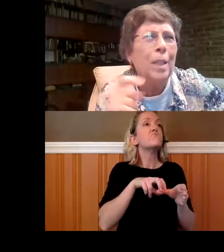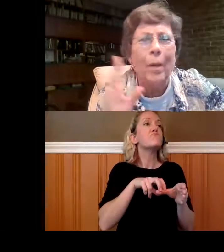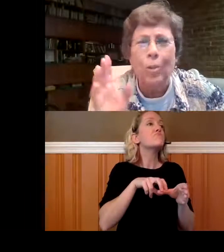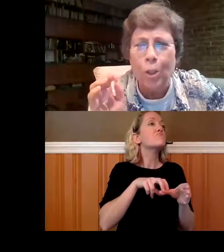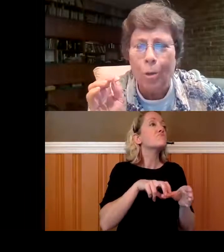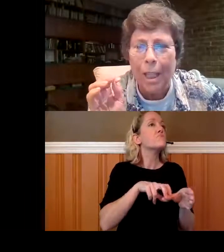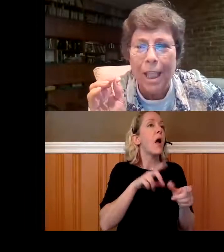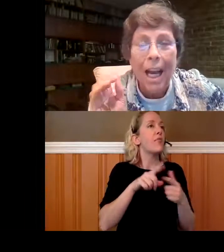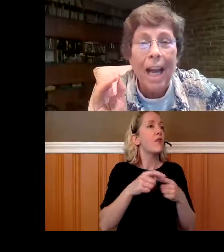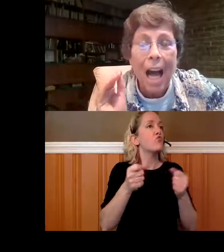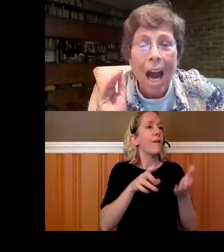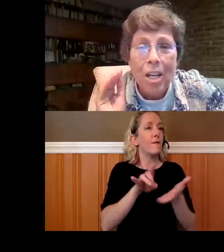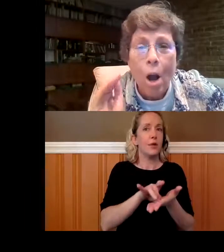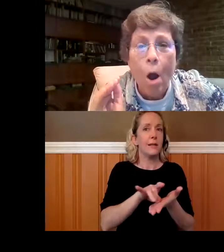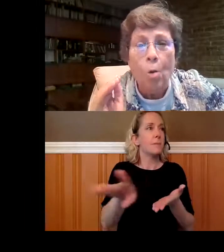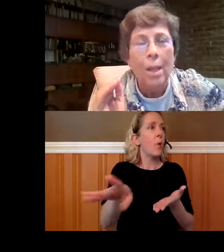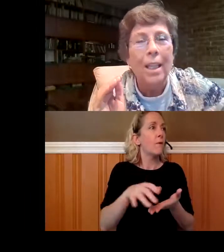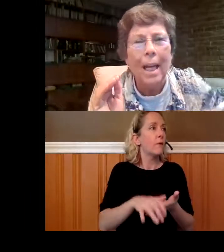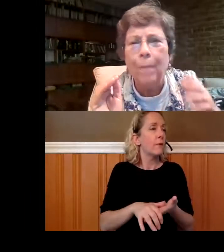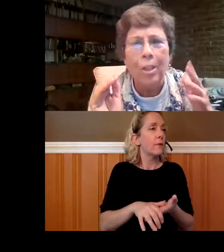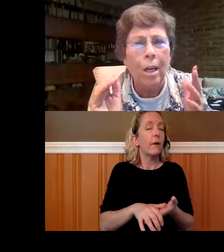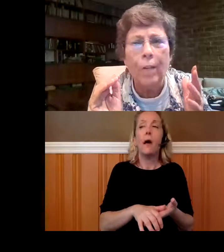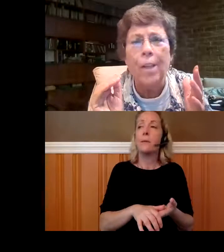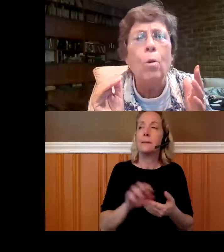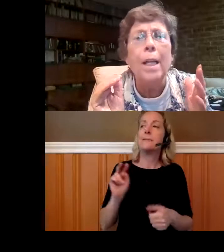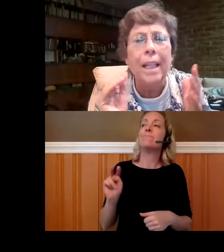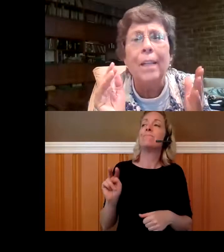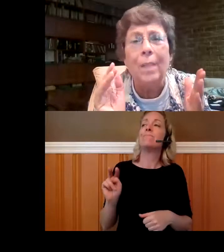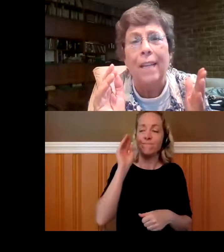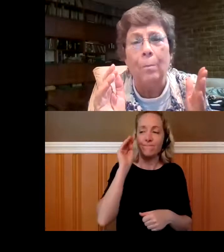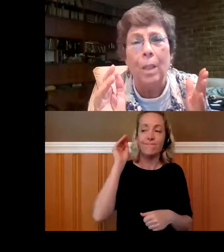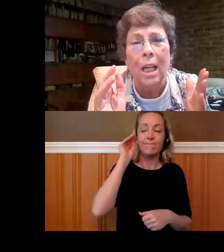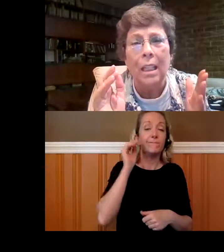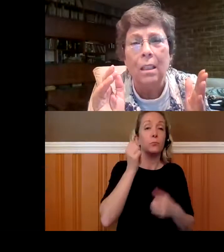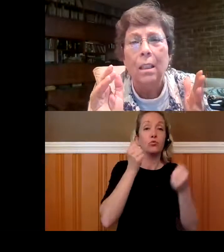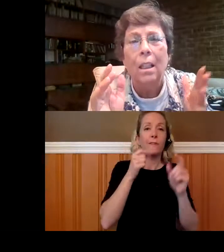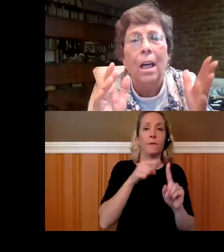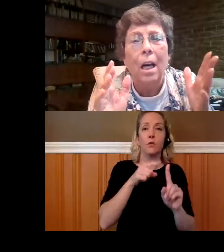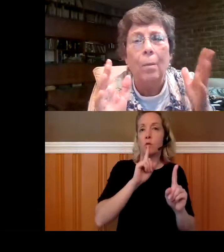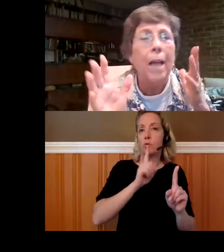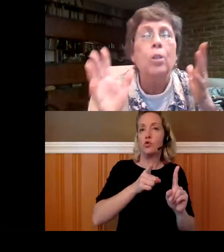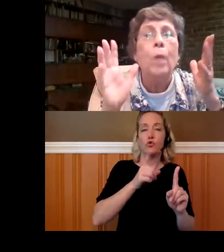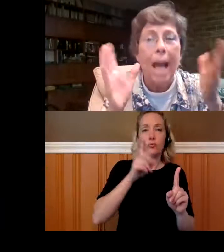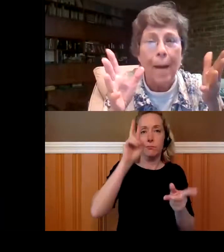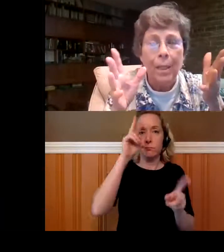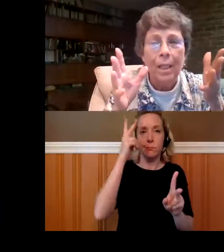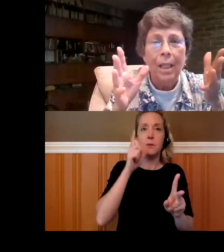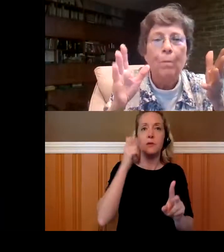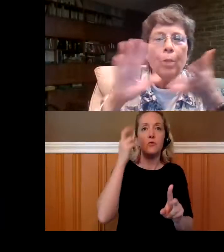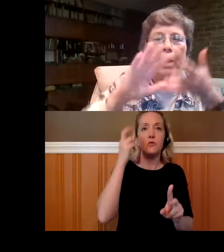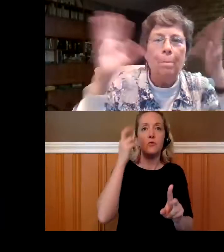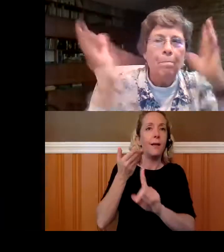know that bus driver had no idea he was deaf and blind. I don't know what happened, but there was a